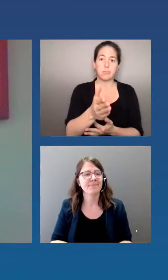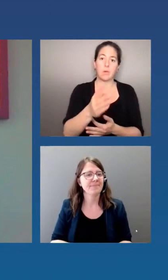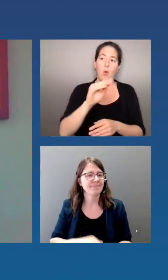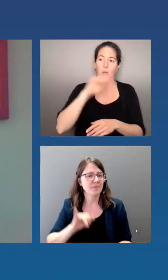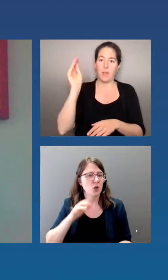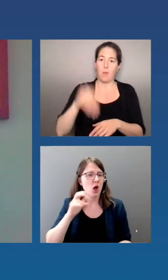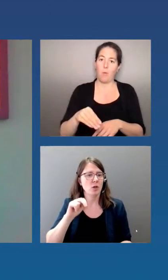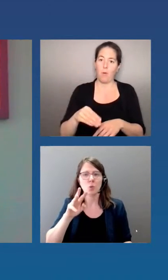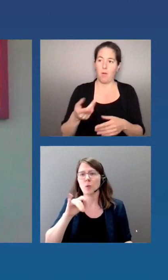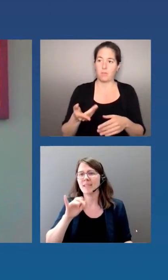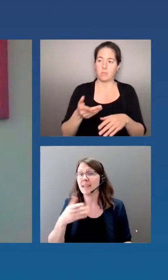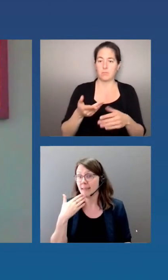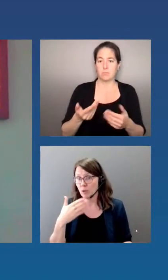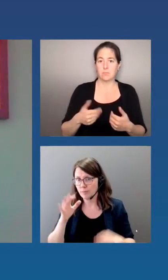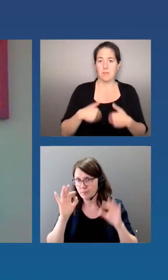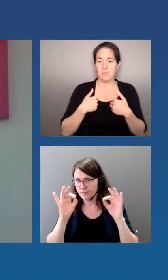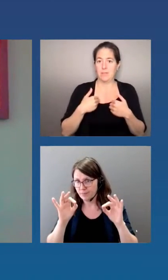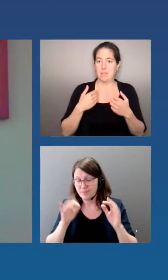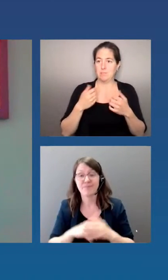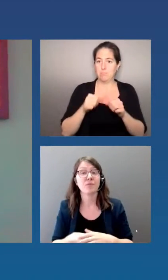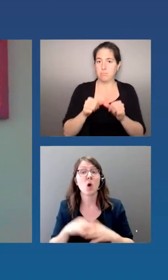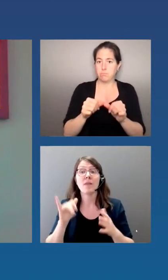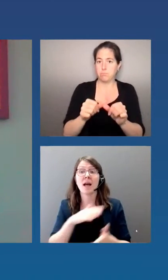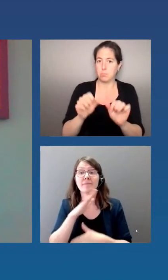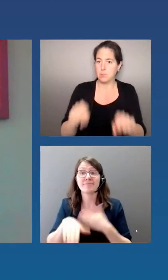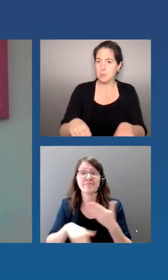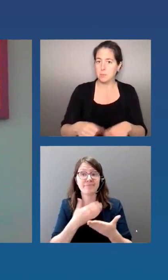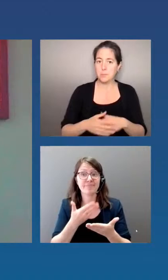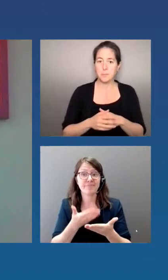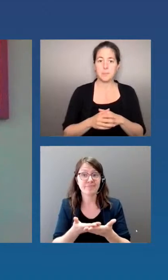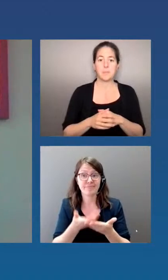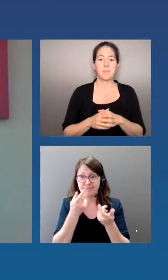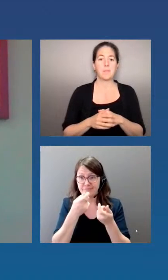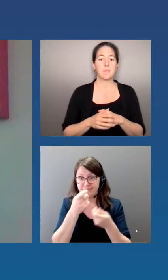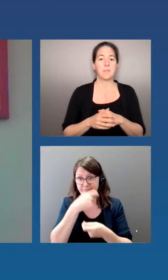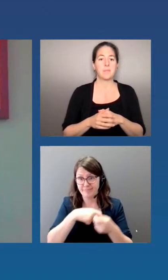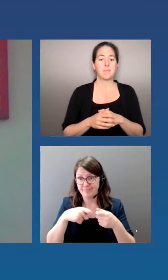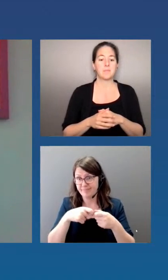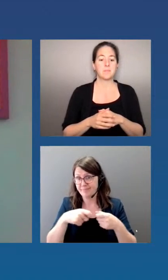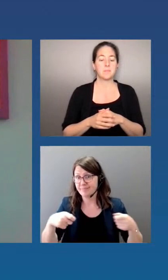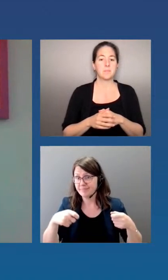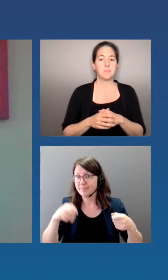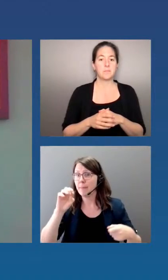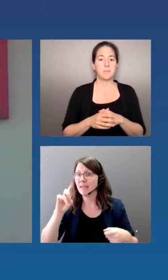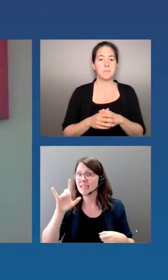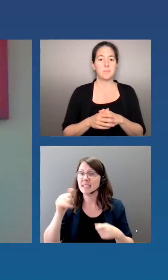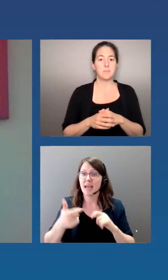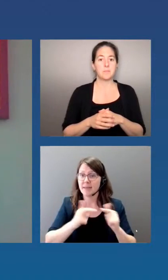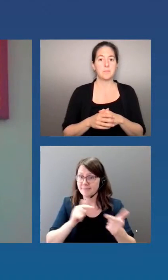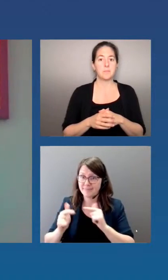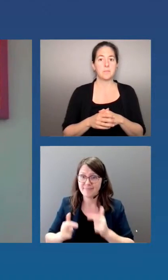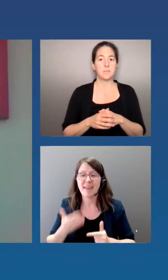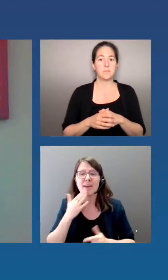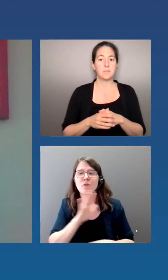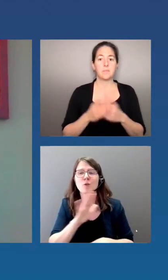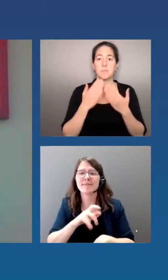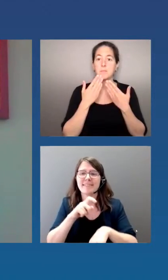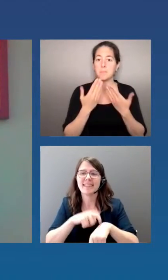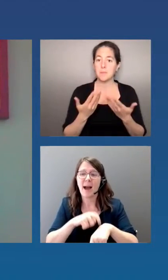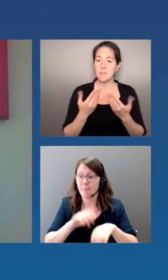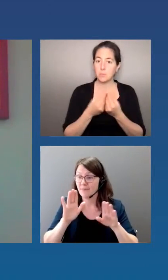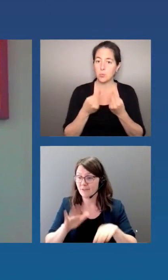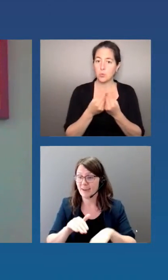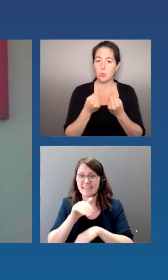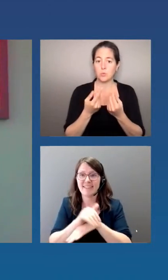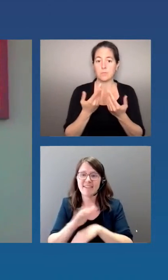Thank you very much. This concludes our media avail today. Merci à tous pour votre temps. Thank you everyone for your time. Have a great evening.